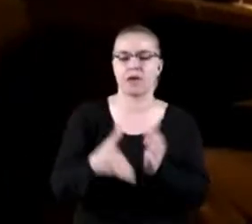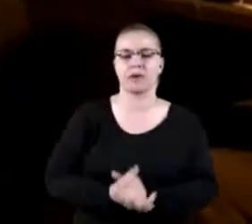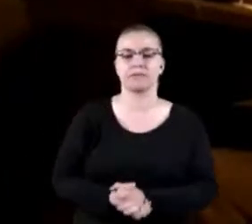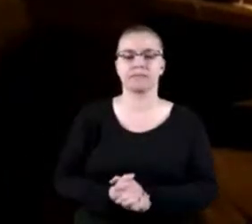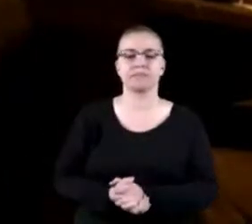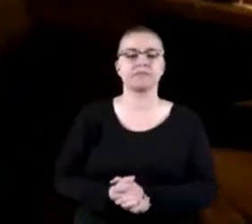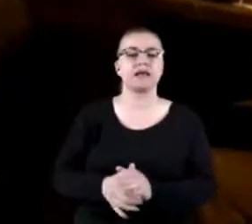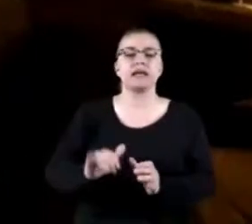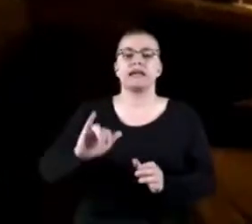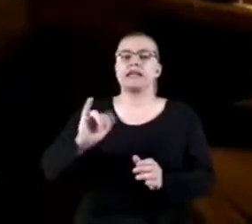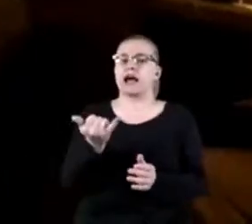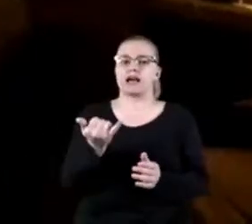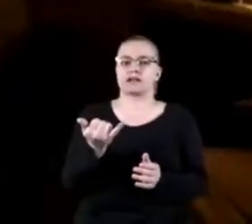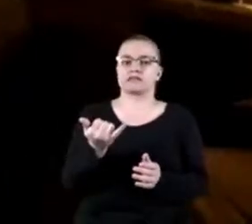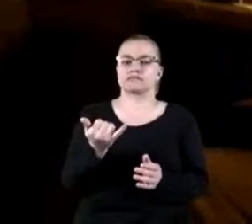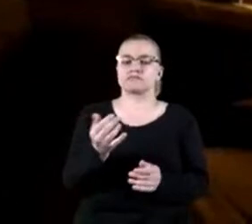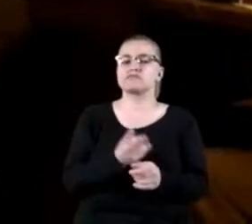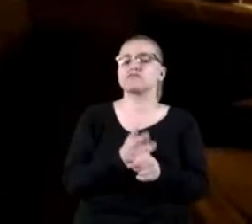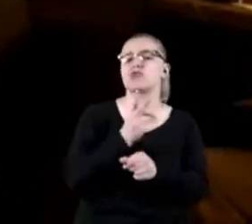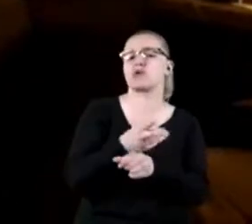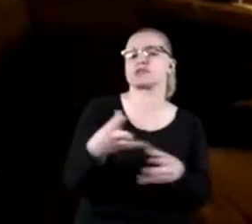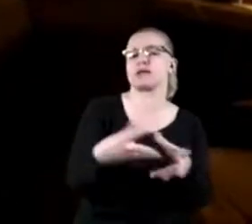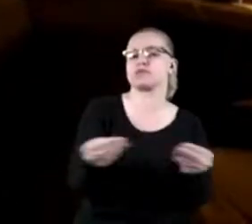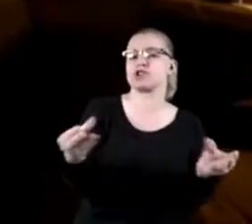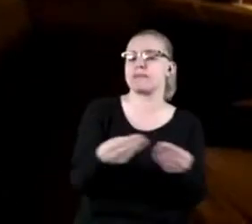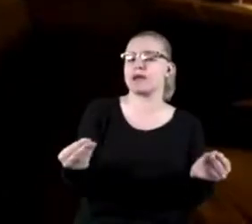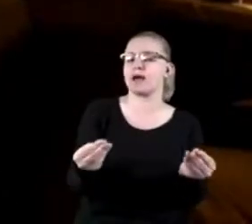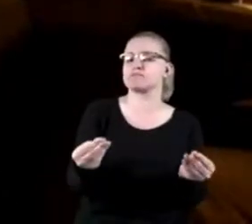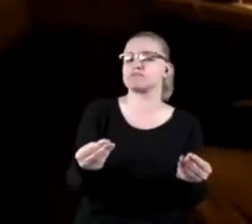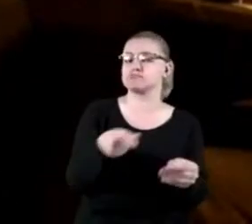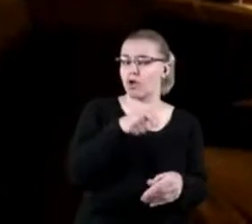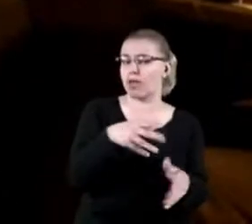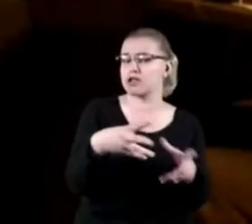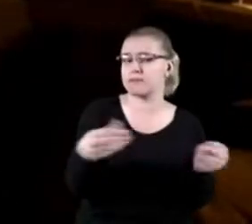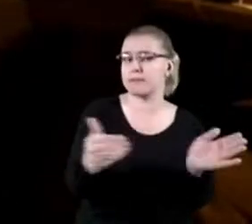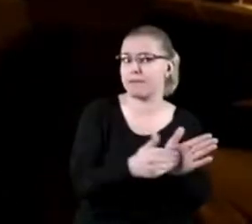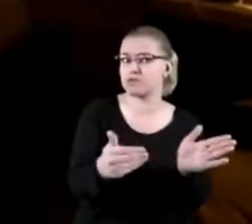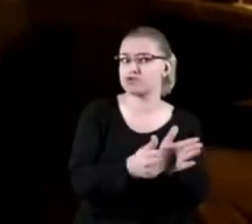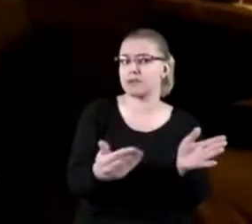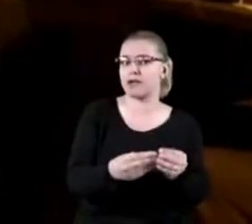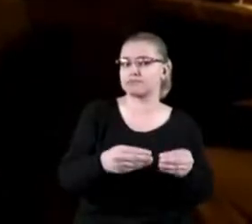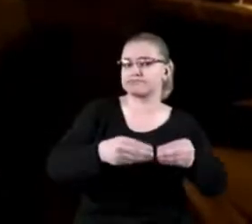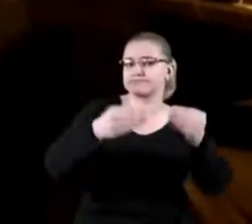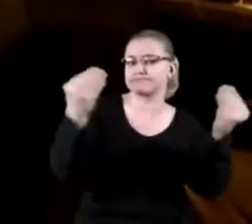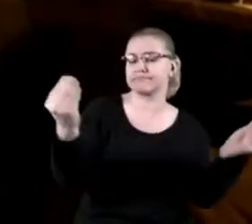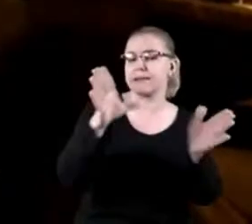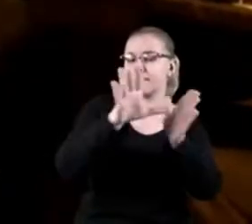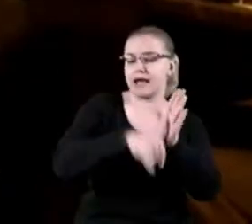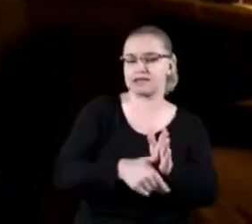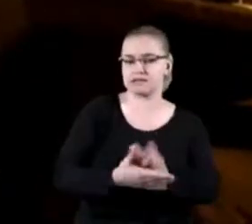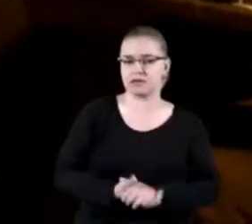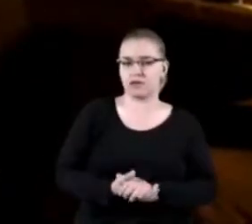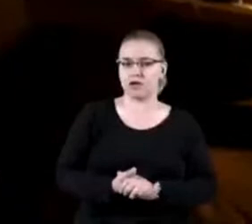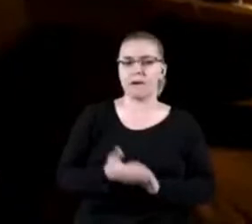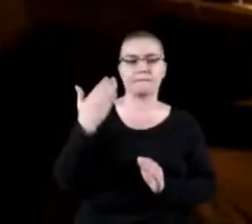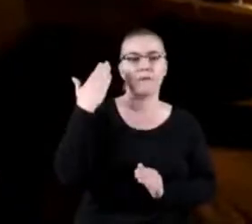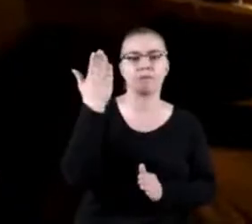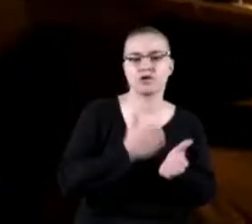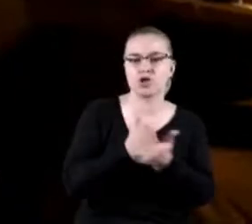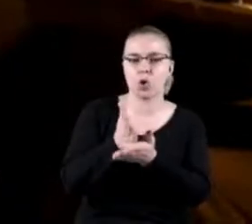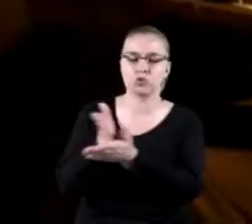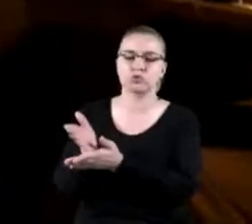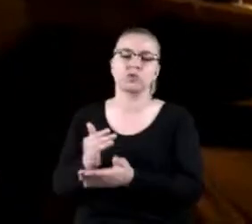basically was required to develop this public infrastructure on one hand, and at the same time, on the other hand, how